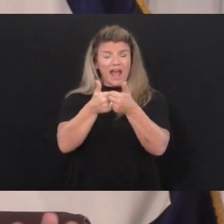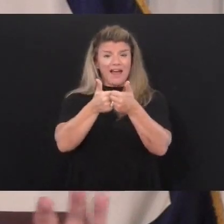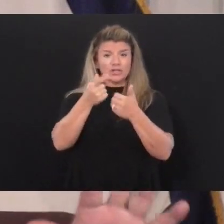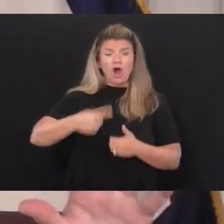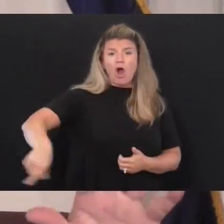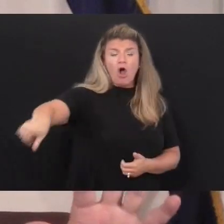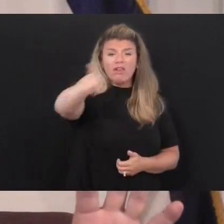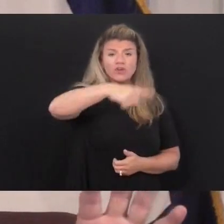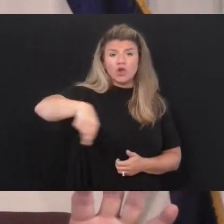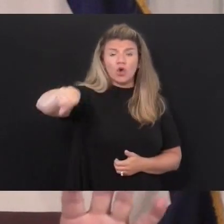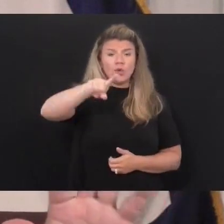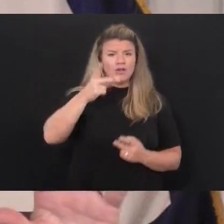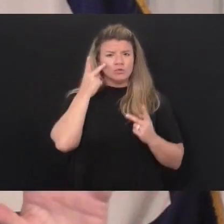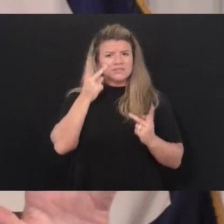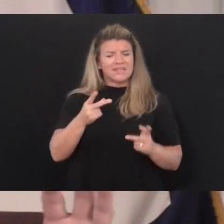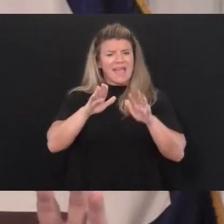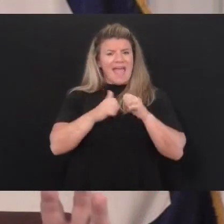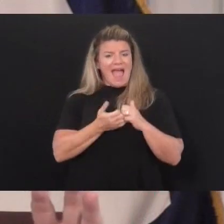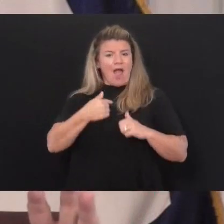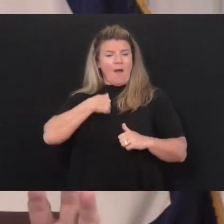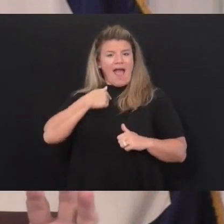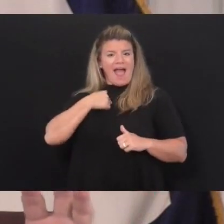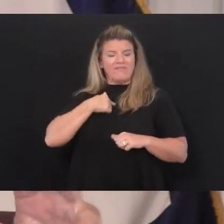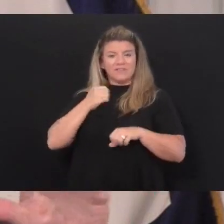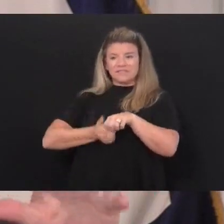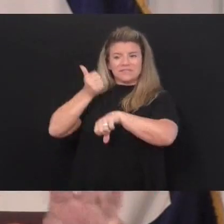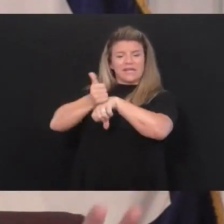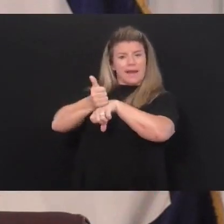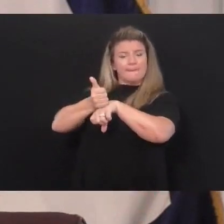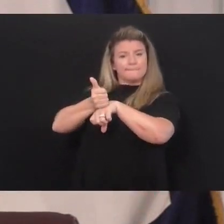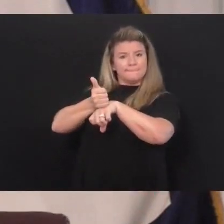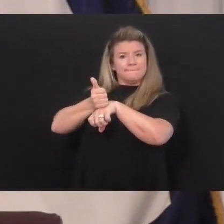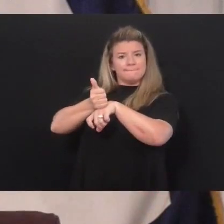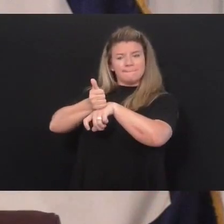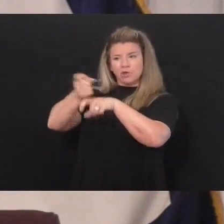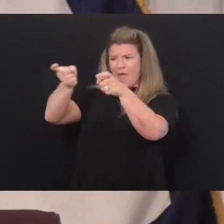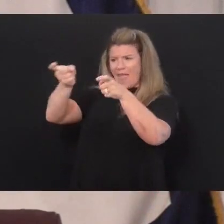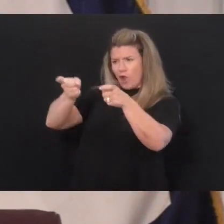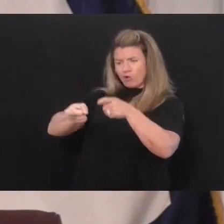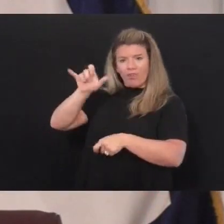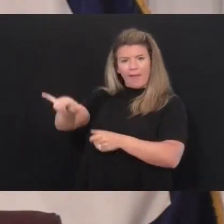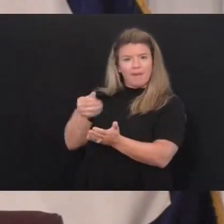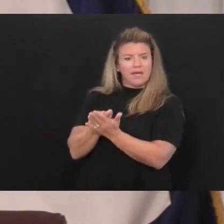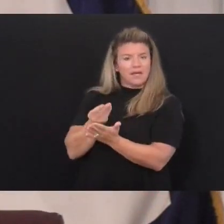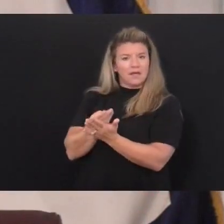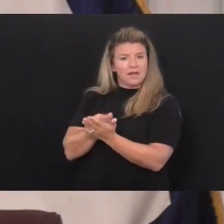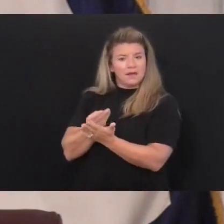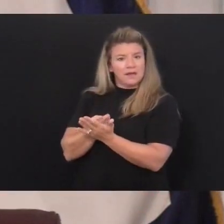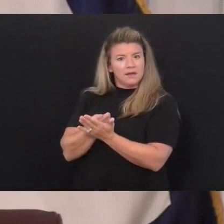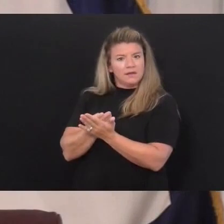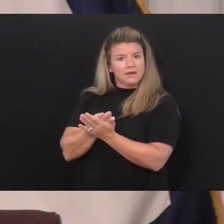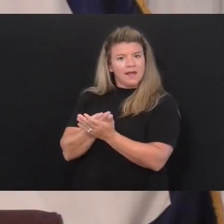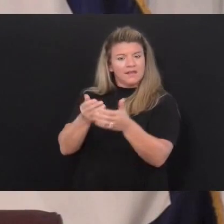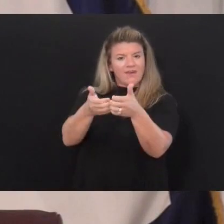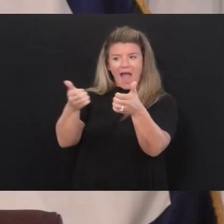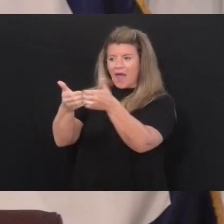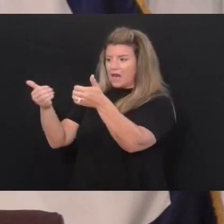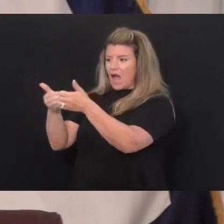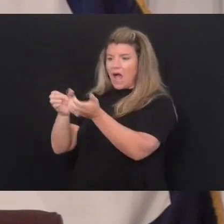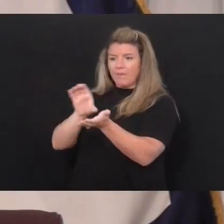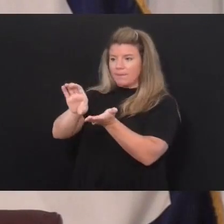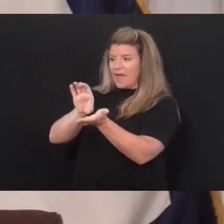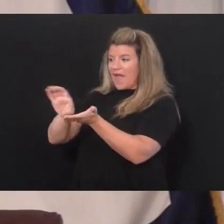address PPE matters. We continue to work to attempt to maintain a 6-month supply of